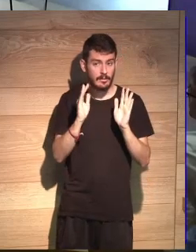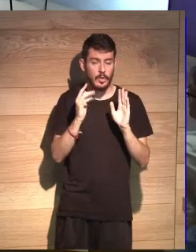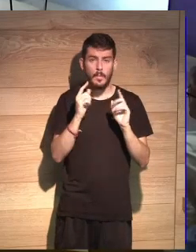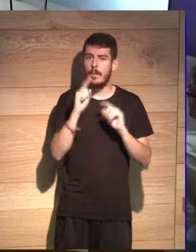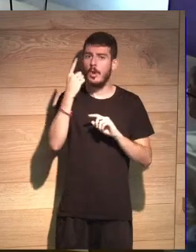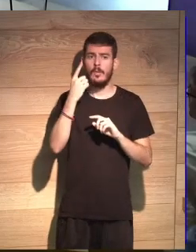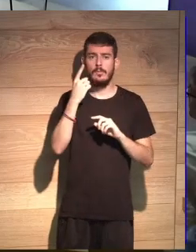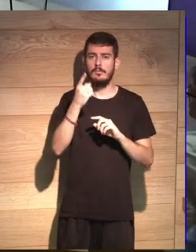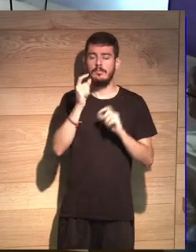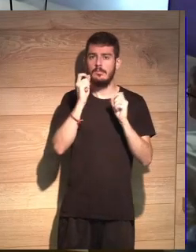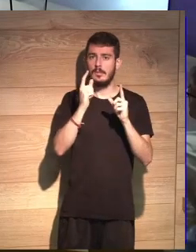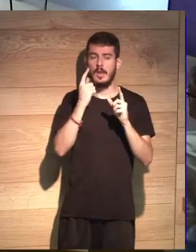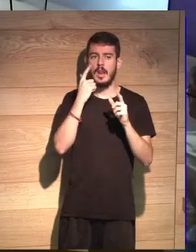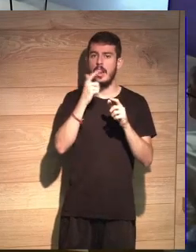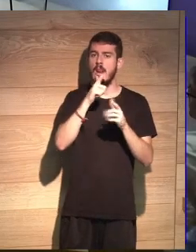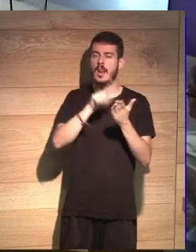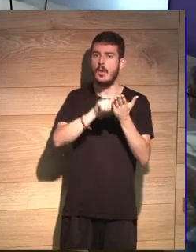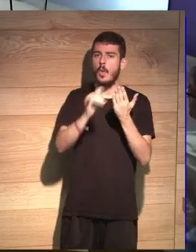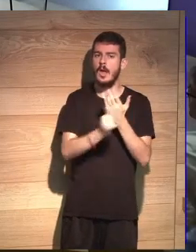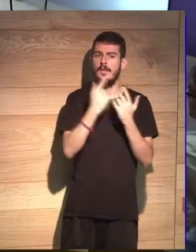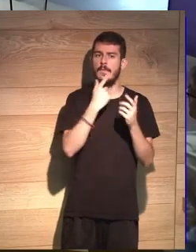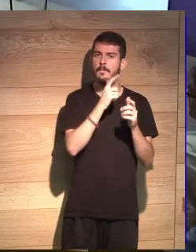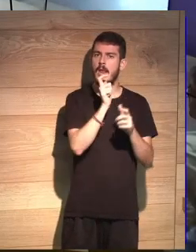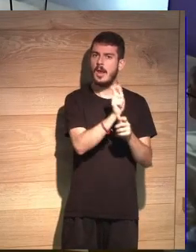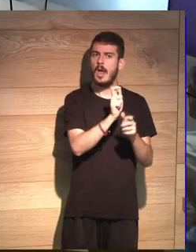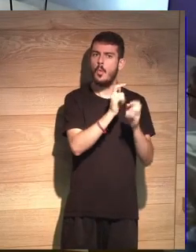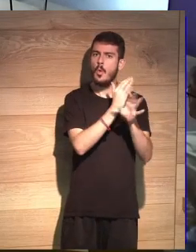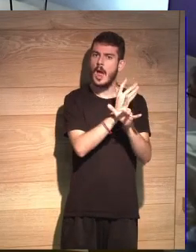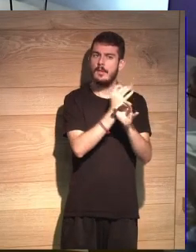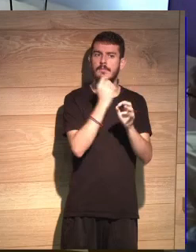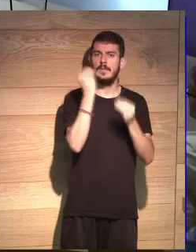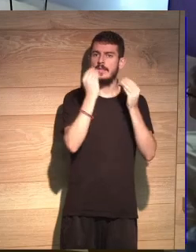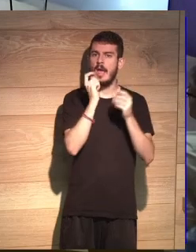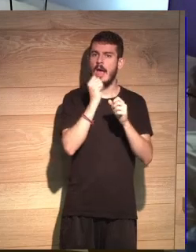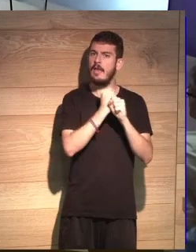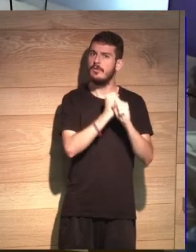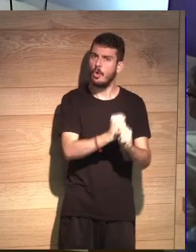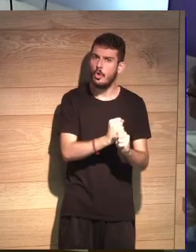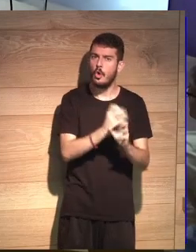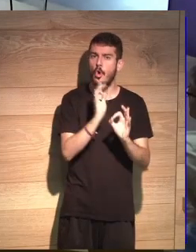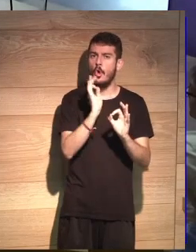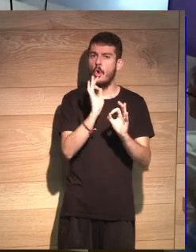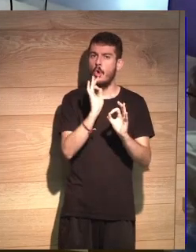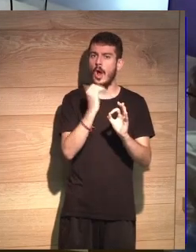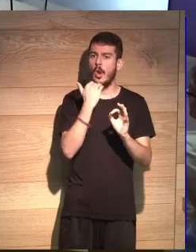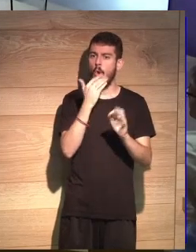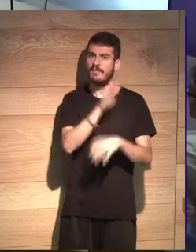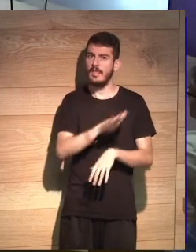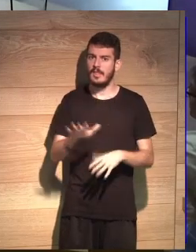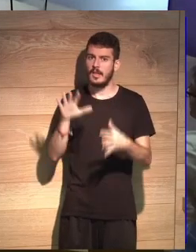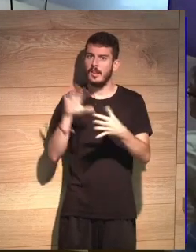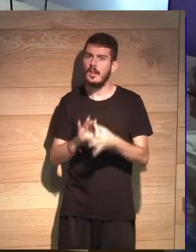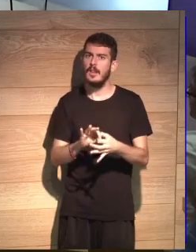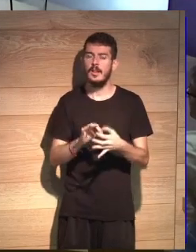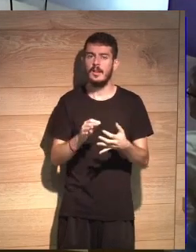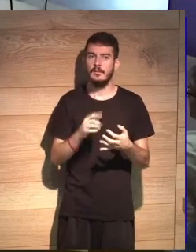with an audience that they think, they believe, they know anything about games, they